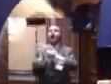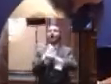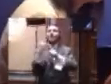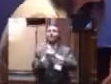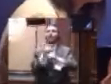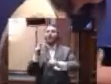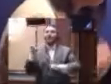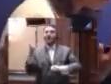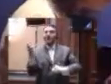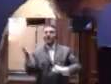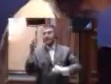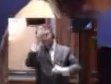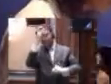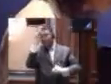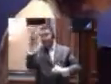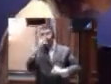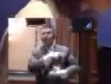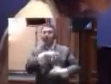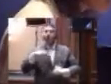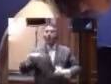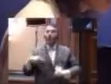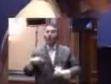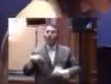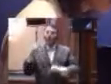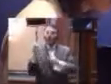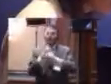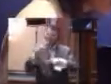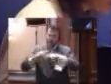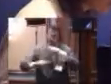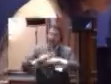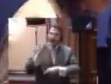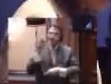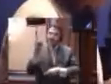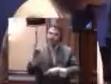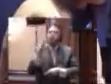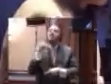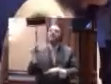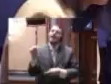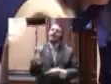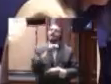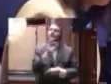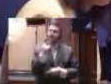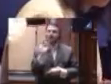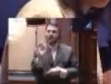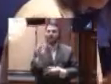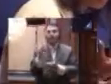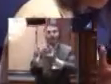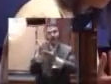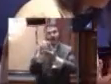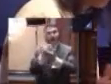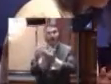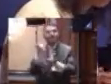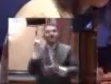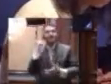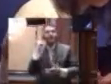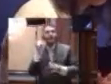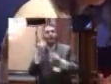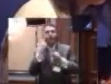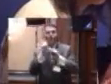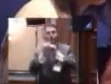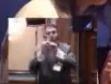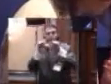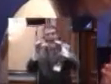very graphically this morning how that's being described in this situation. Here, in the instance, here